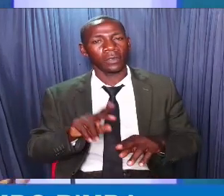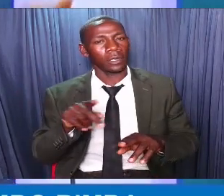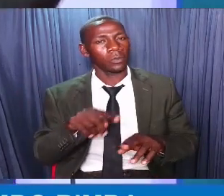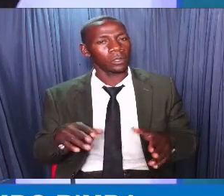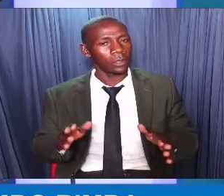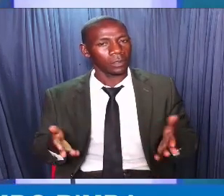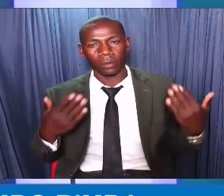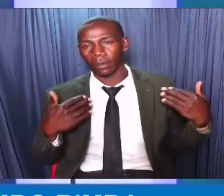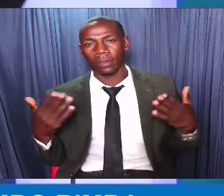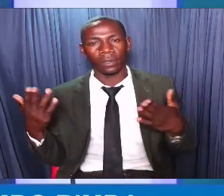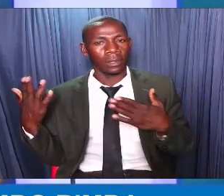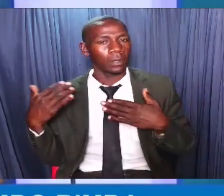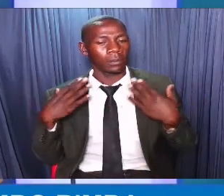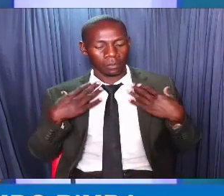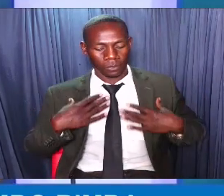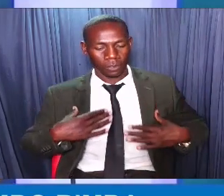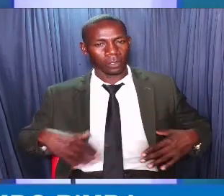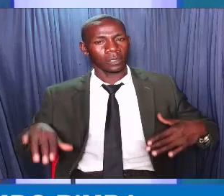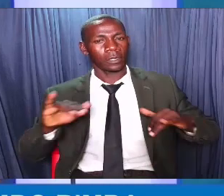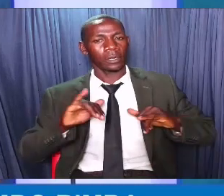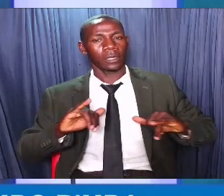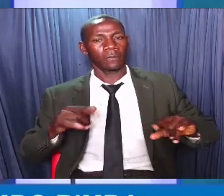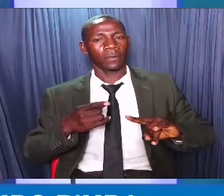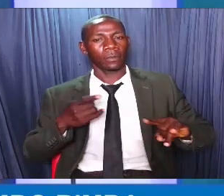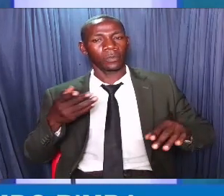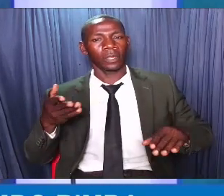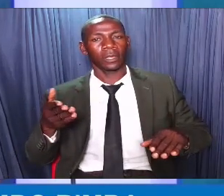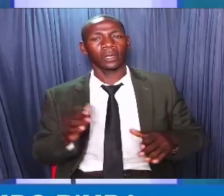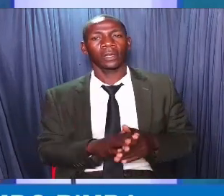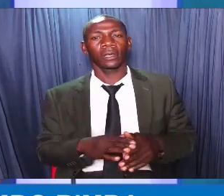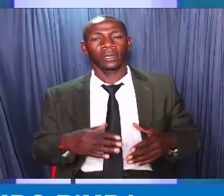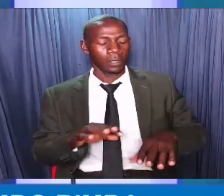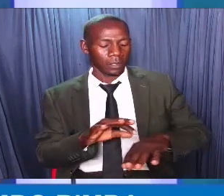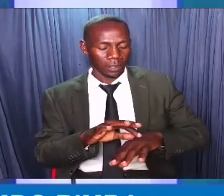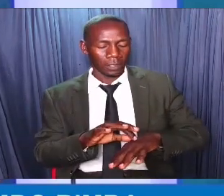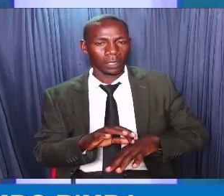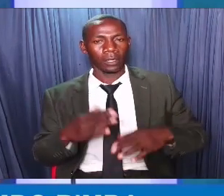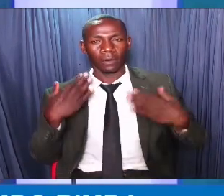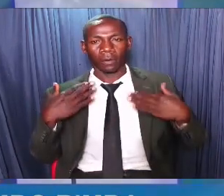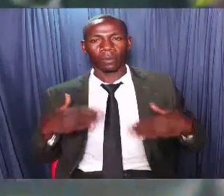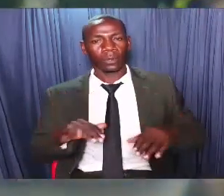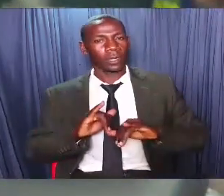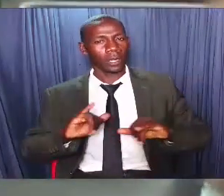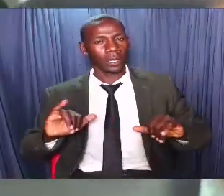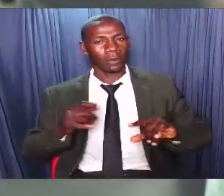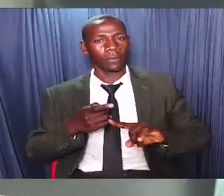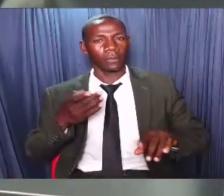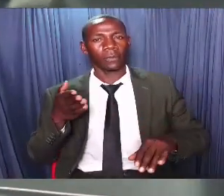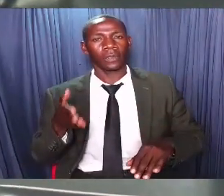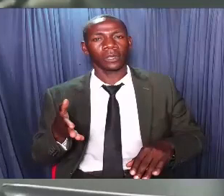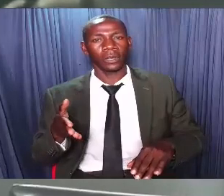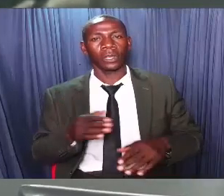7 times washing himself. Ngozi ya mwili wake ikawa safi. The skin of the body was clean from there. Ngozi ya mwili wake ikawa safi. The skin of the body was